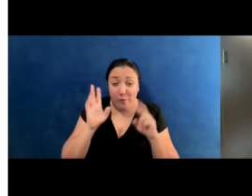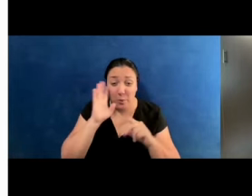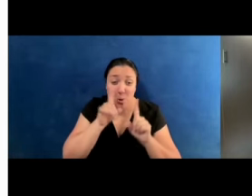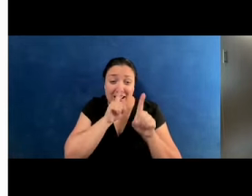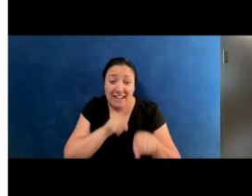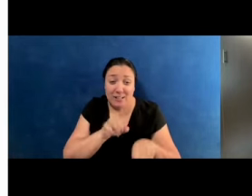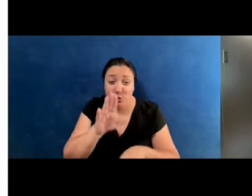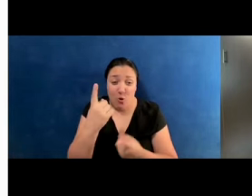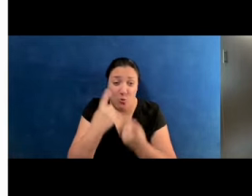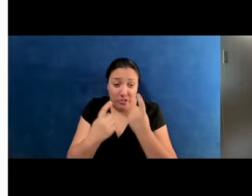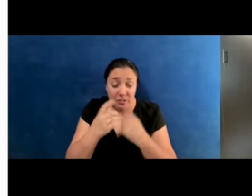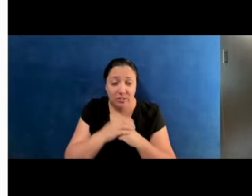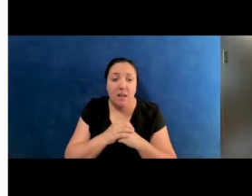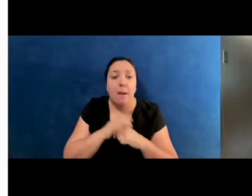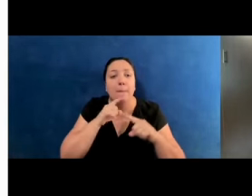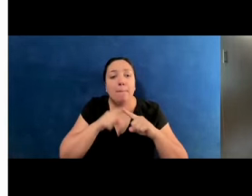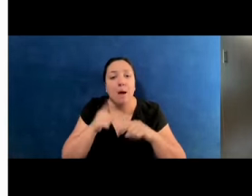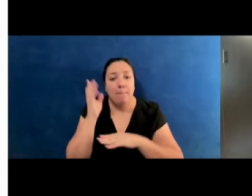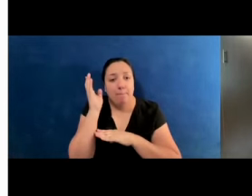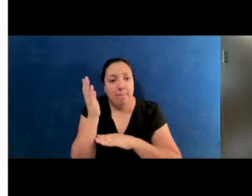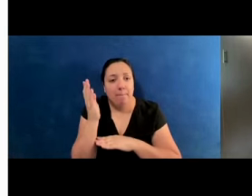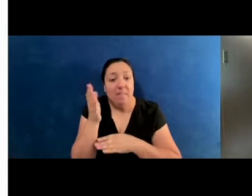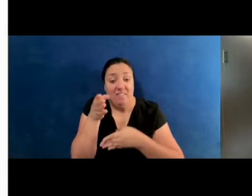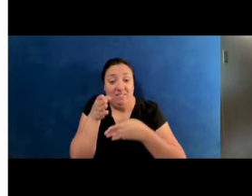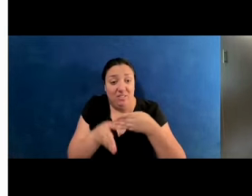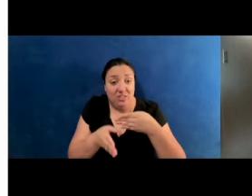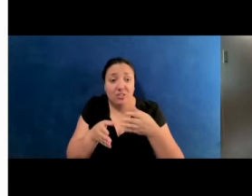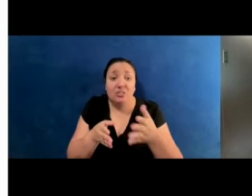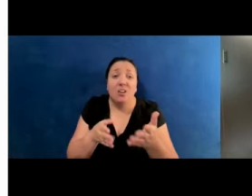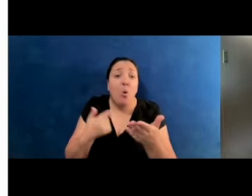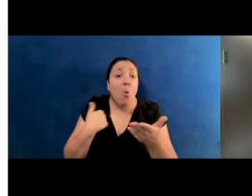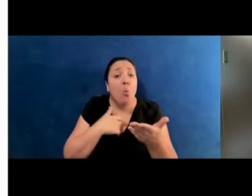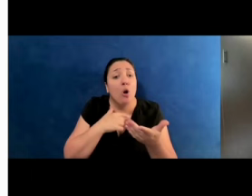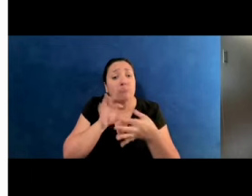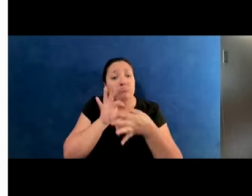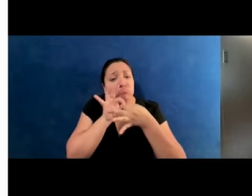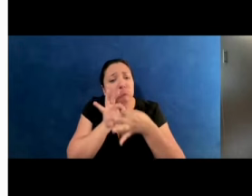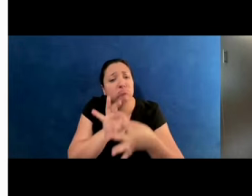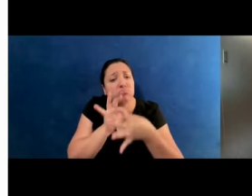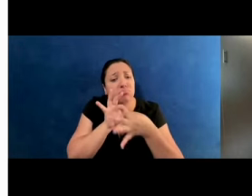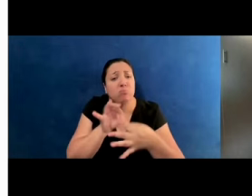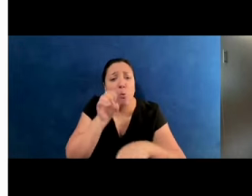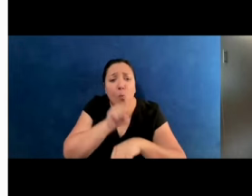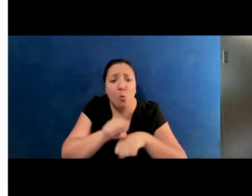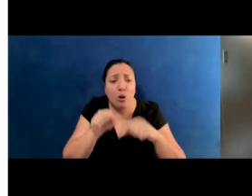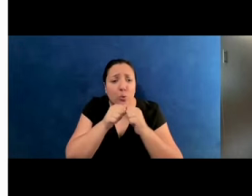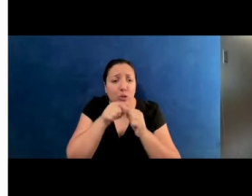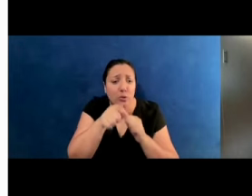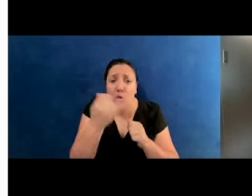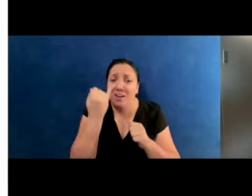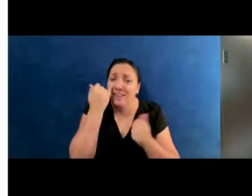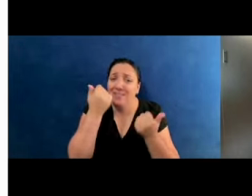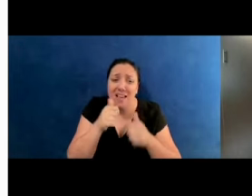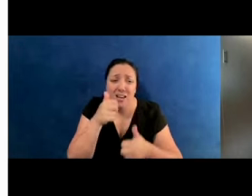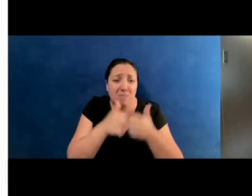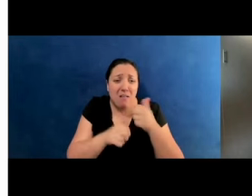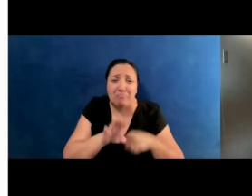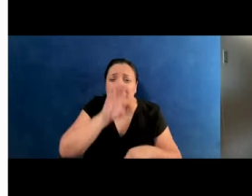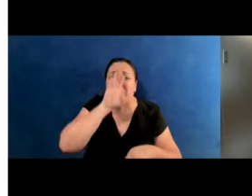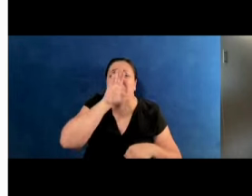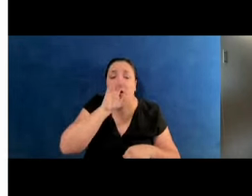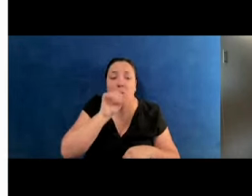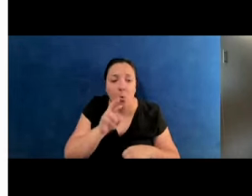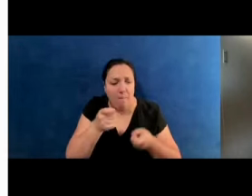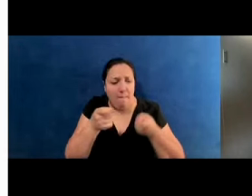these here. I just want to end this with, we really are here to work with you. If you're running into any issues in opening or managing